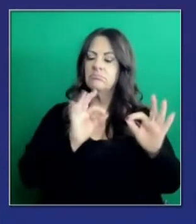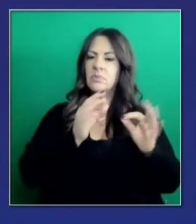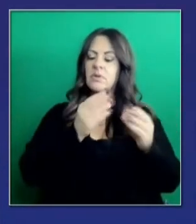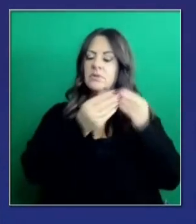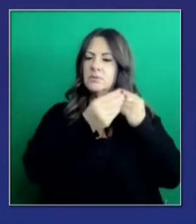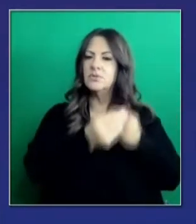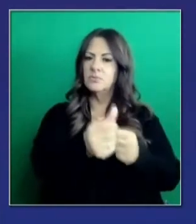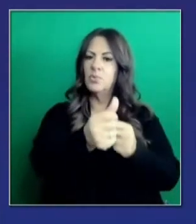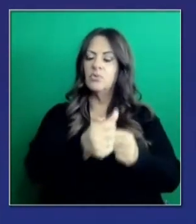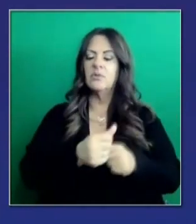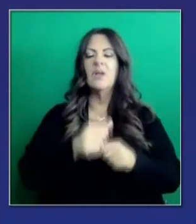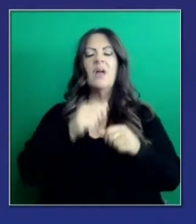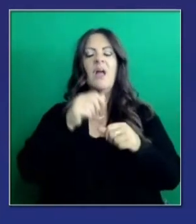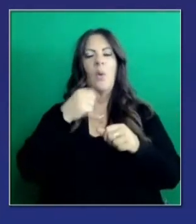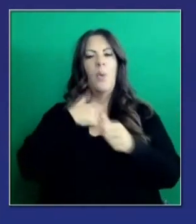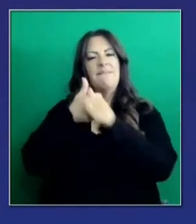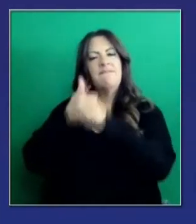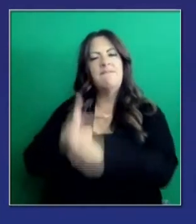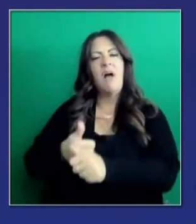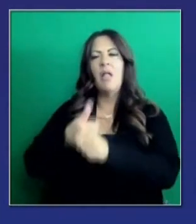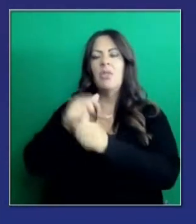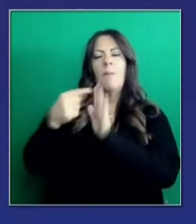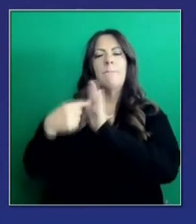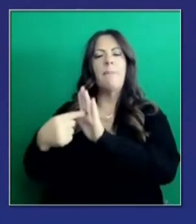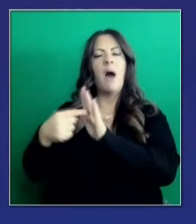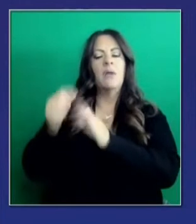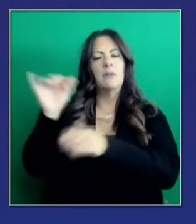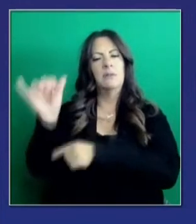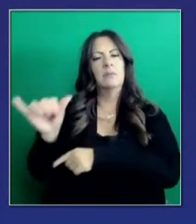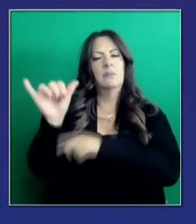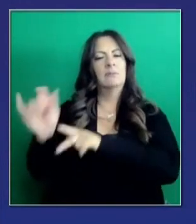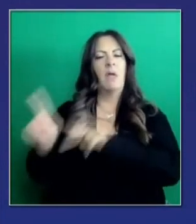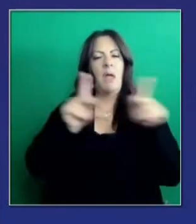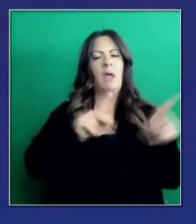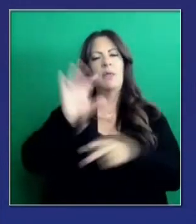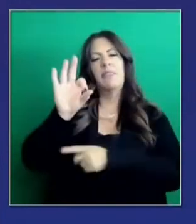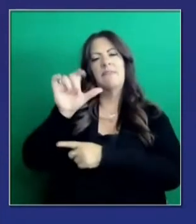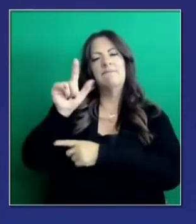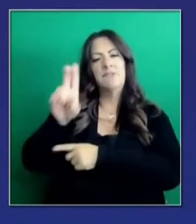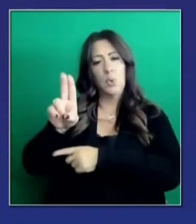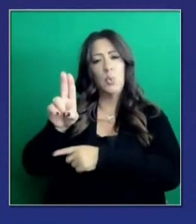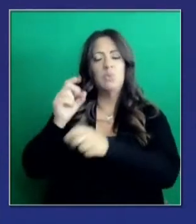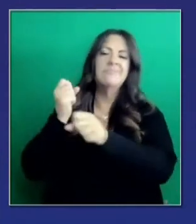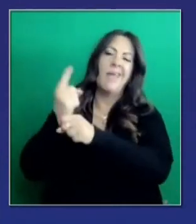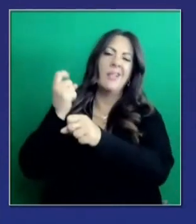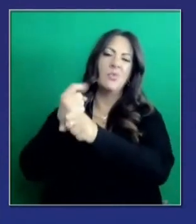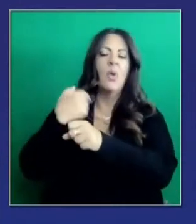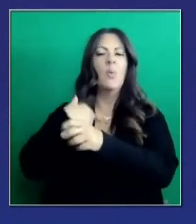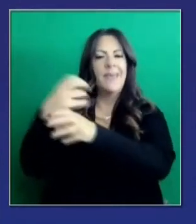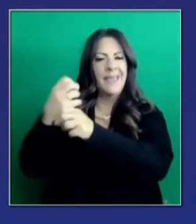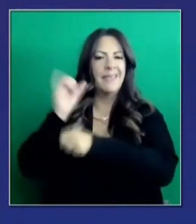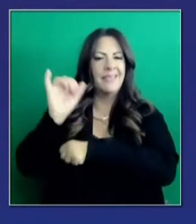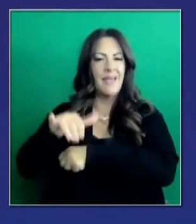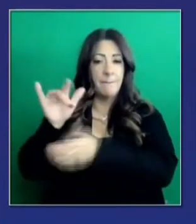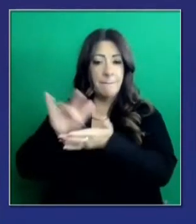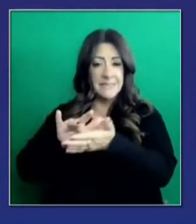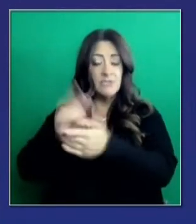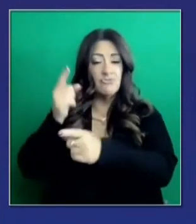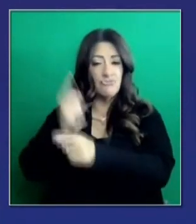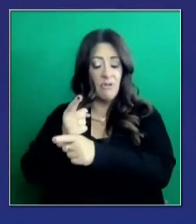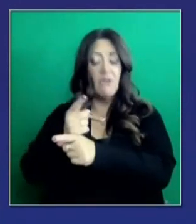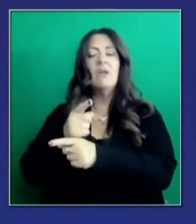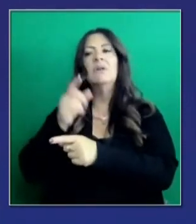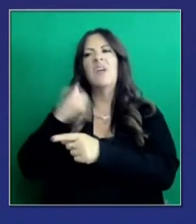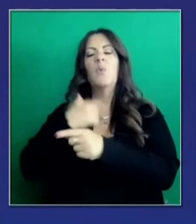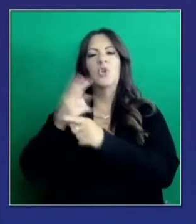original construct, bottom-up. We want a little bit more of a command function to control variability, which